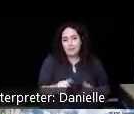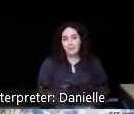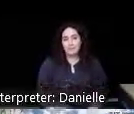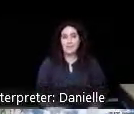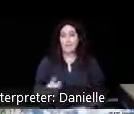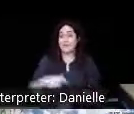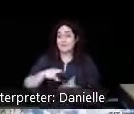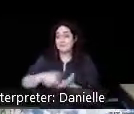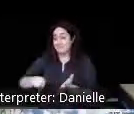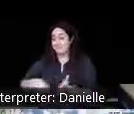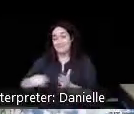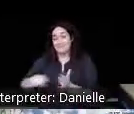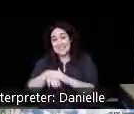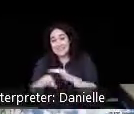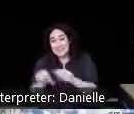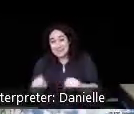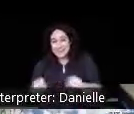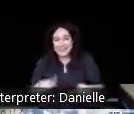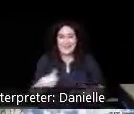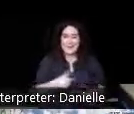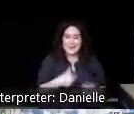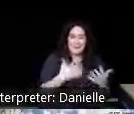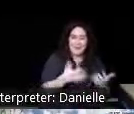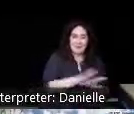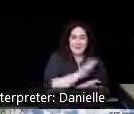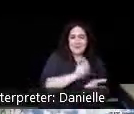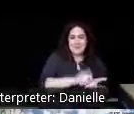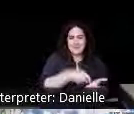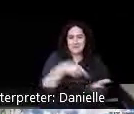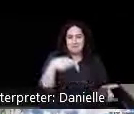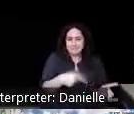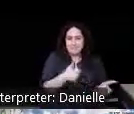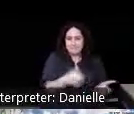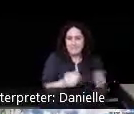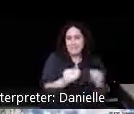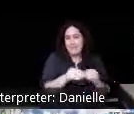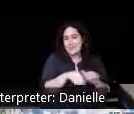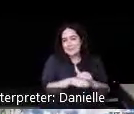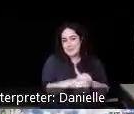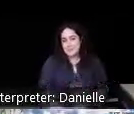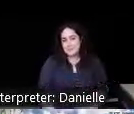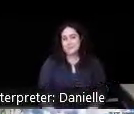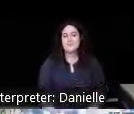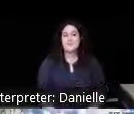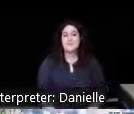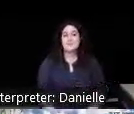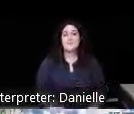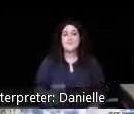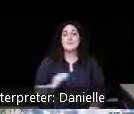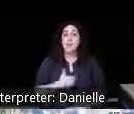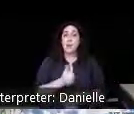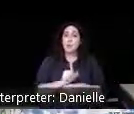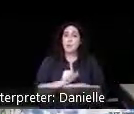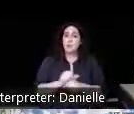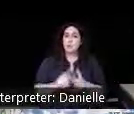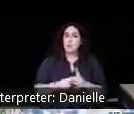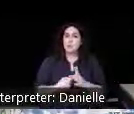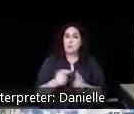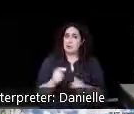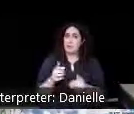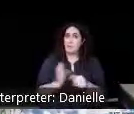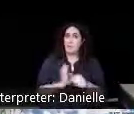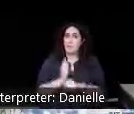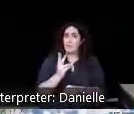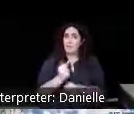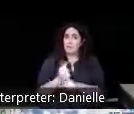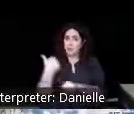it. And this work was also, it kind of started over 2 years ago. So we're really happy that it's been published